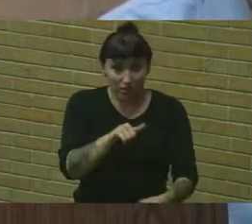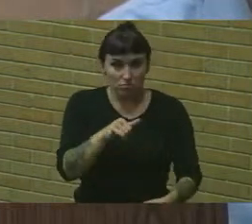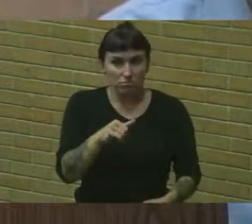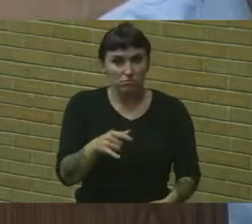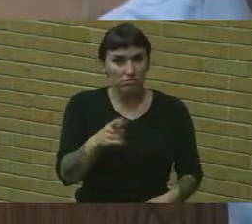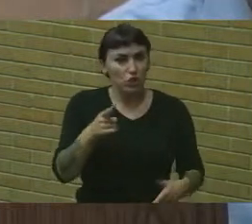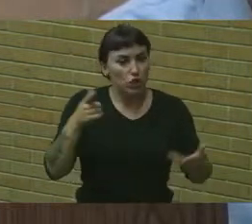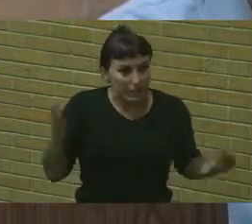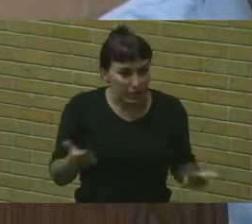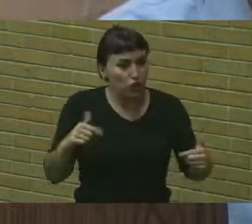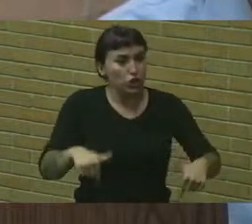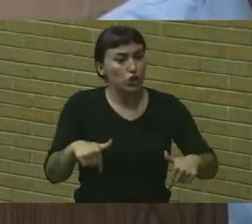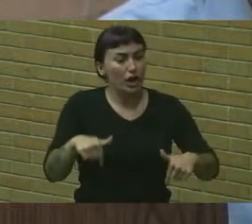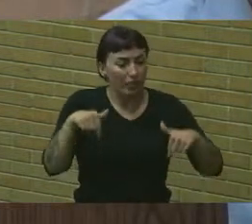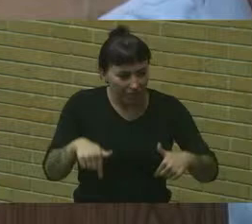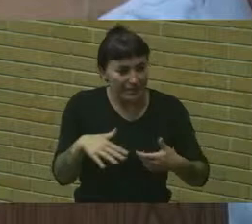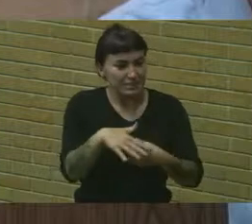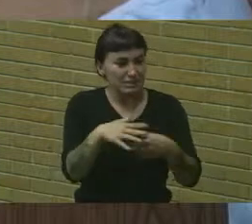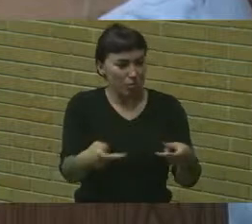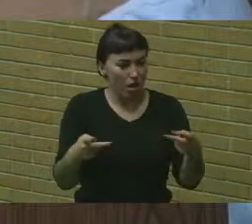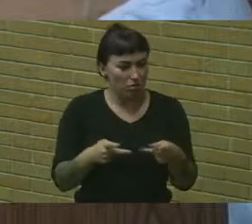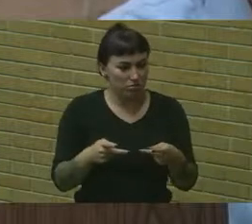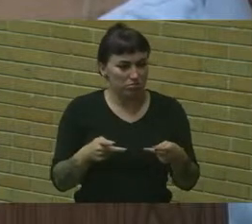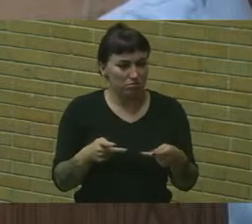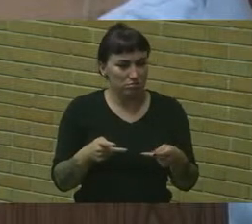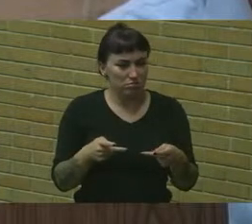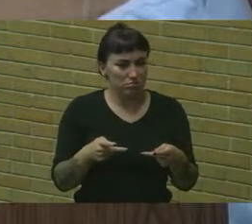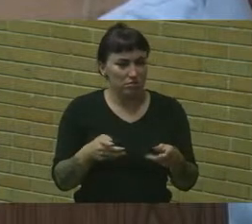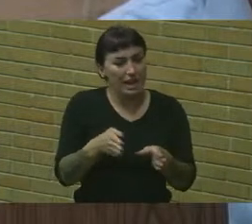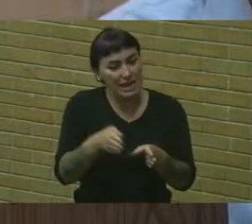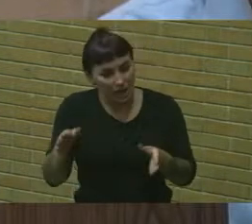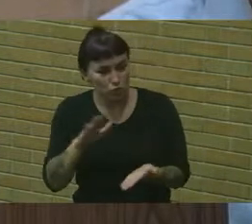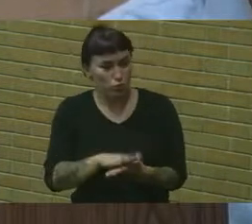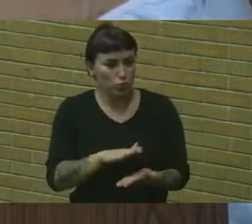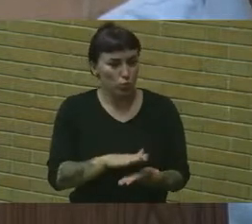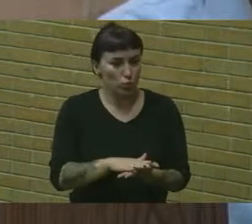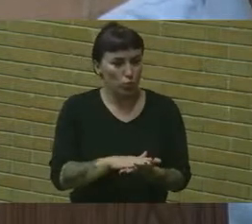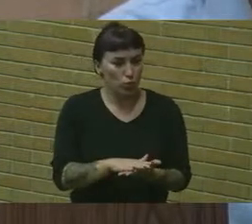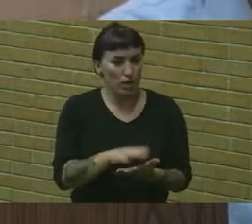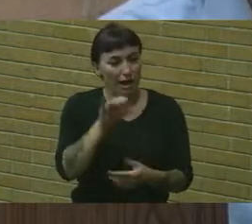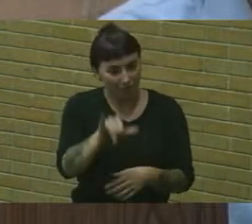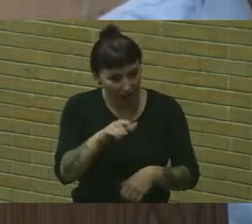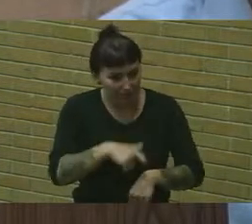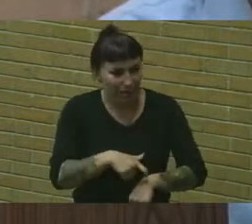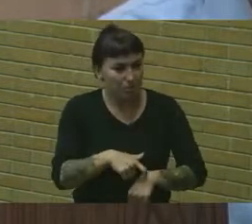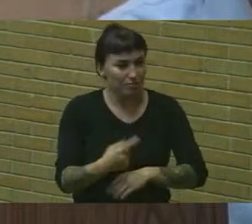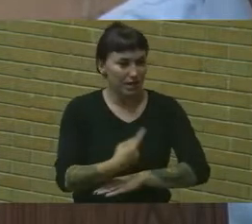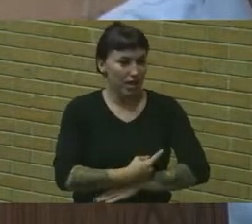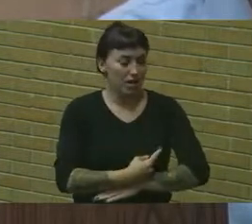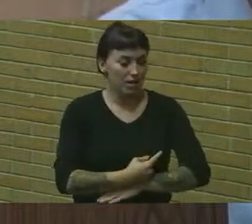they're here at this spot next to a school at that time